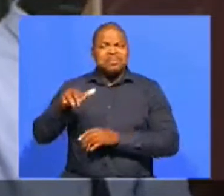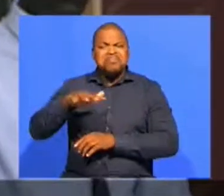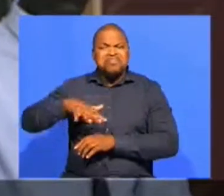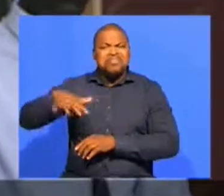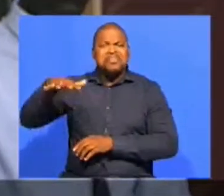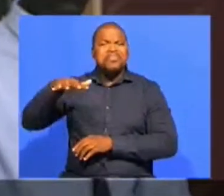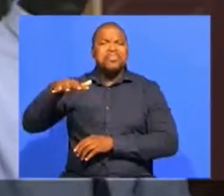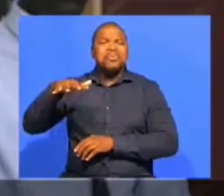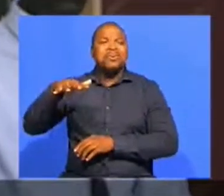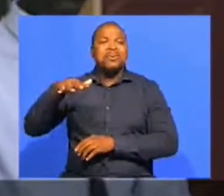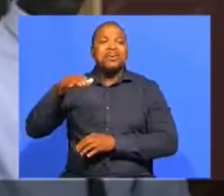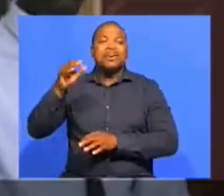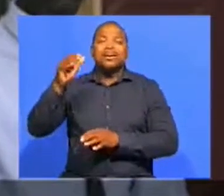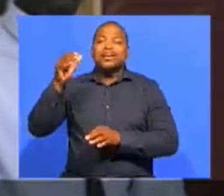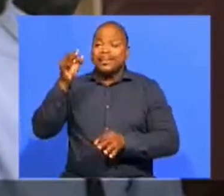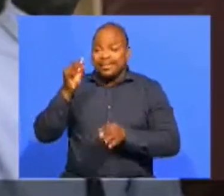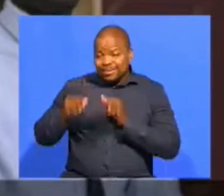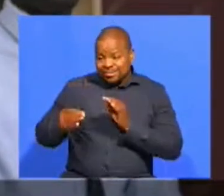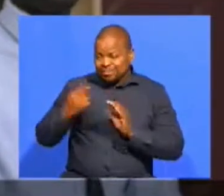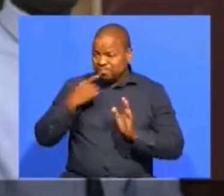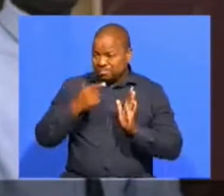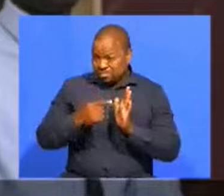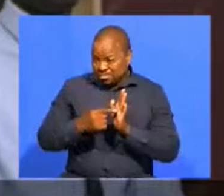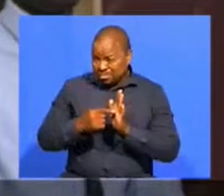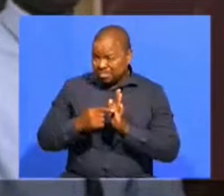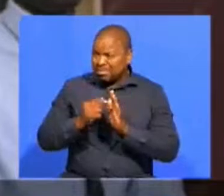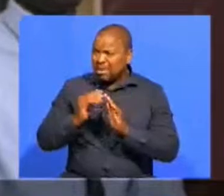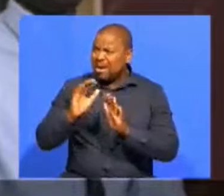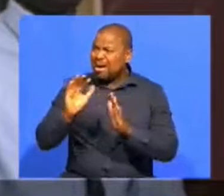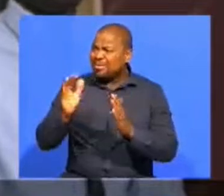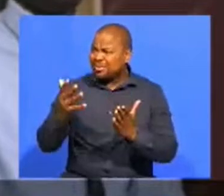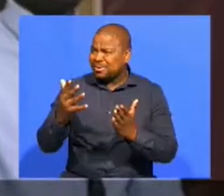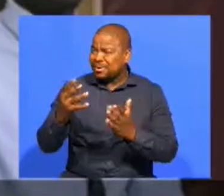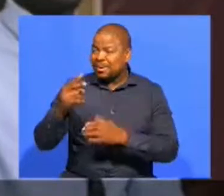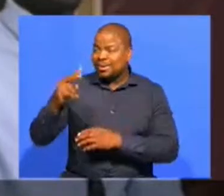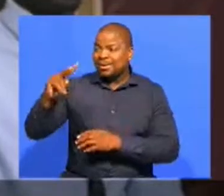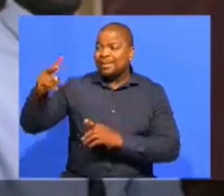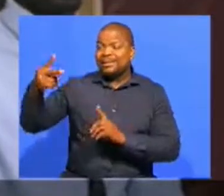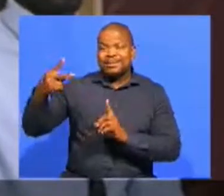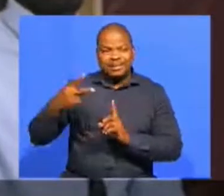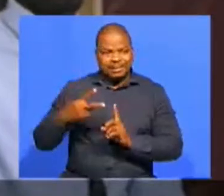also, and if this cause is justified. And then secondly,